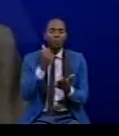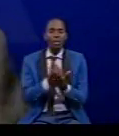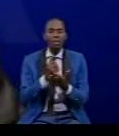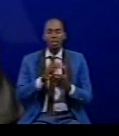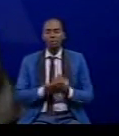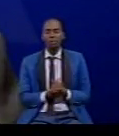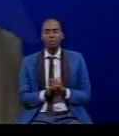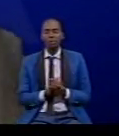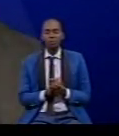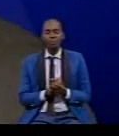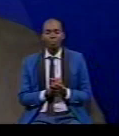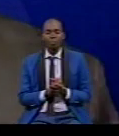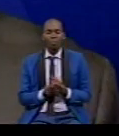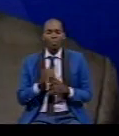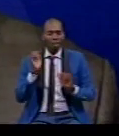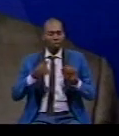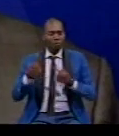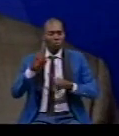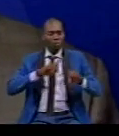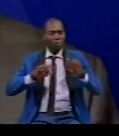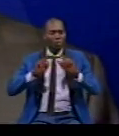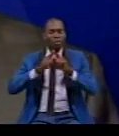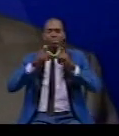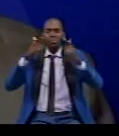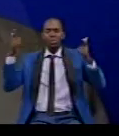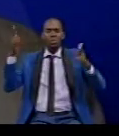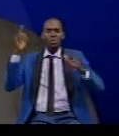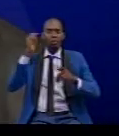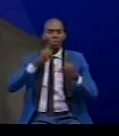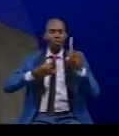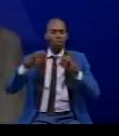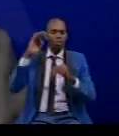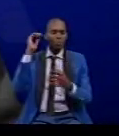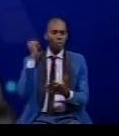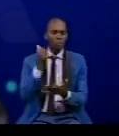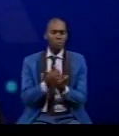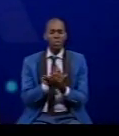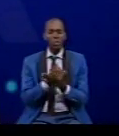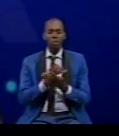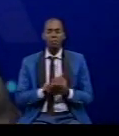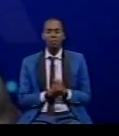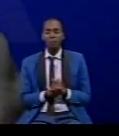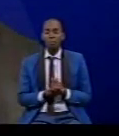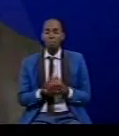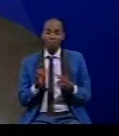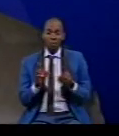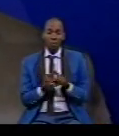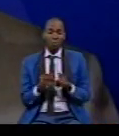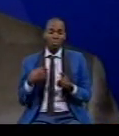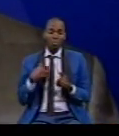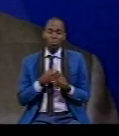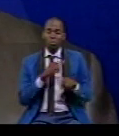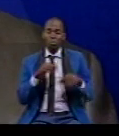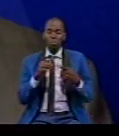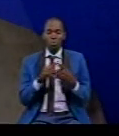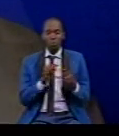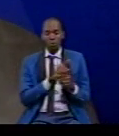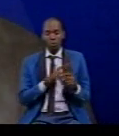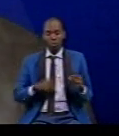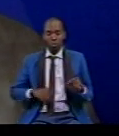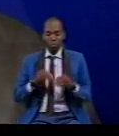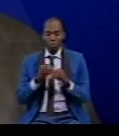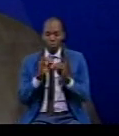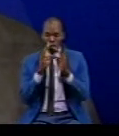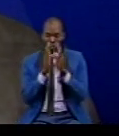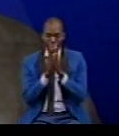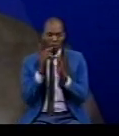me ever doing anything wrong? They cover their sin. The people